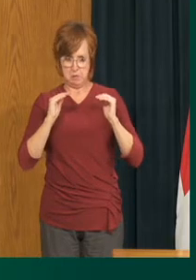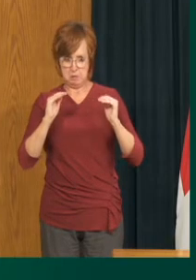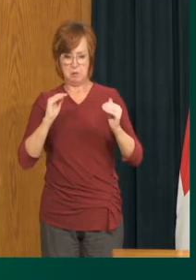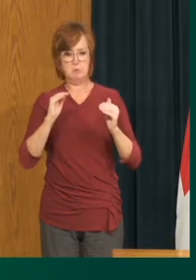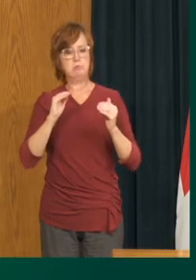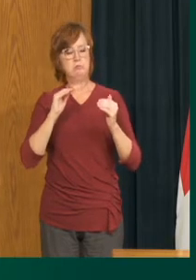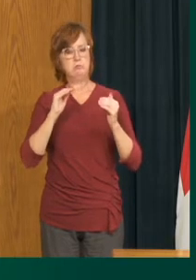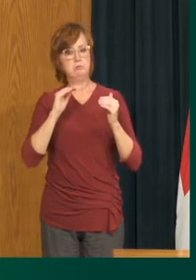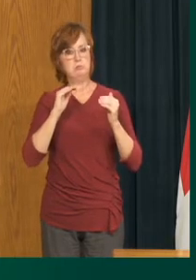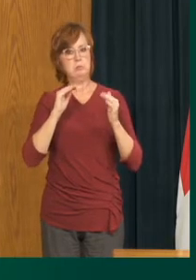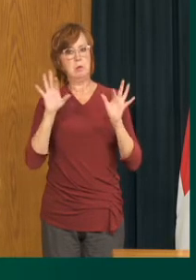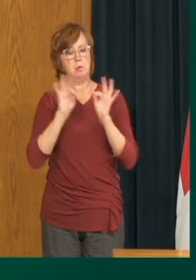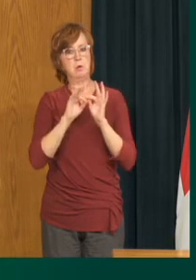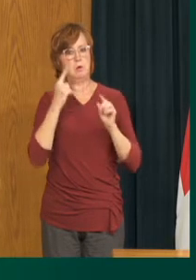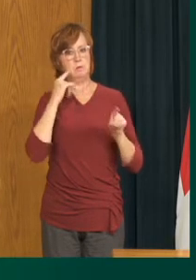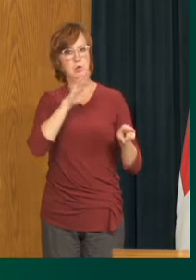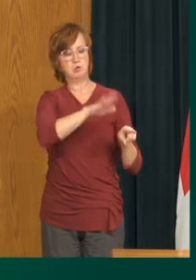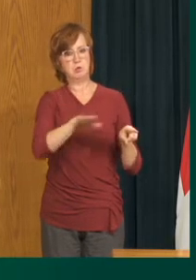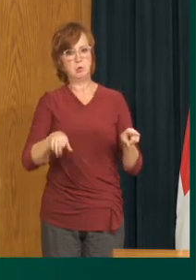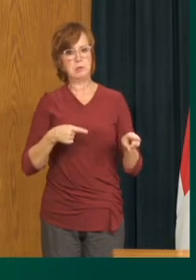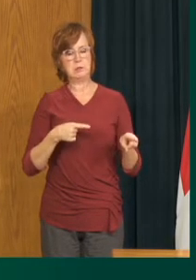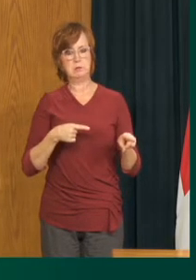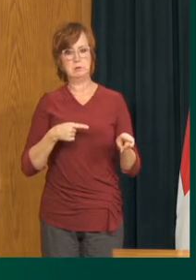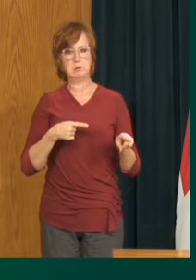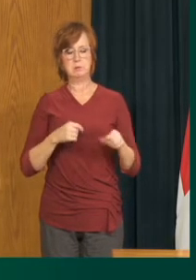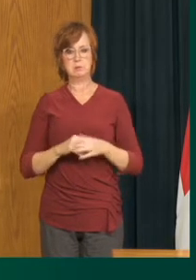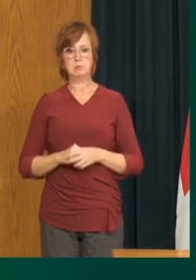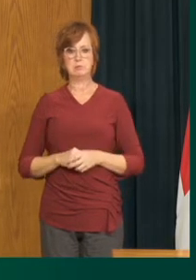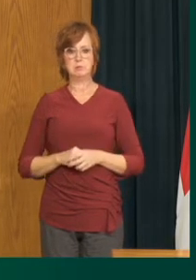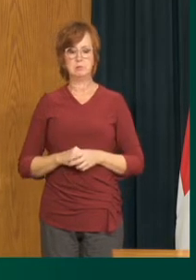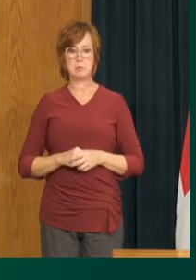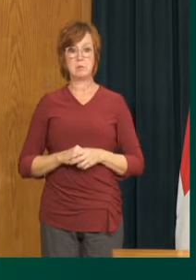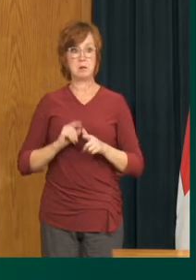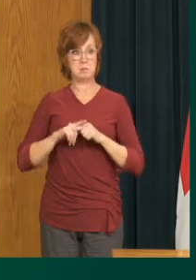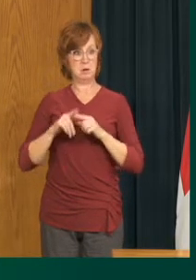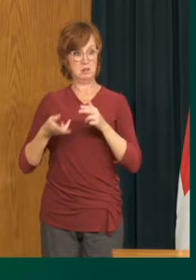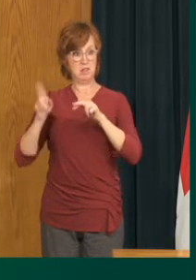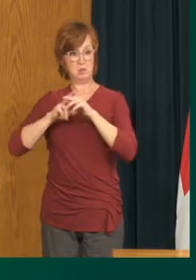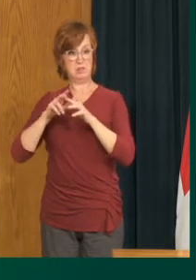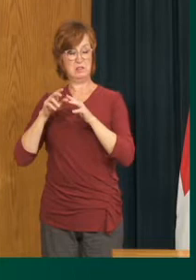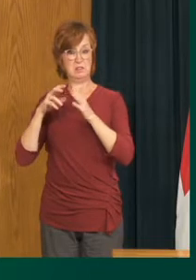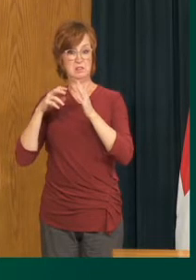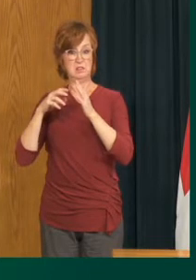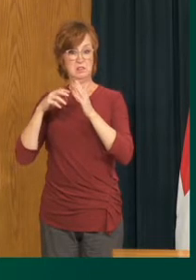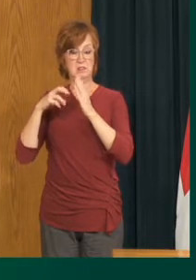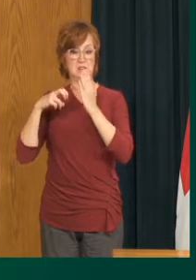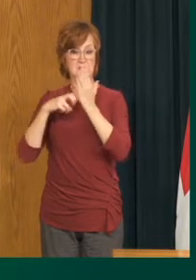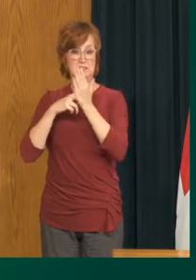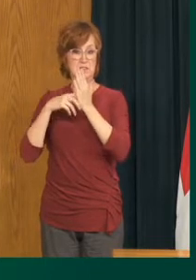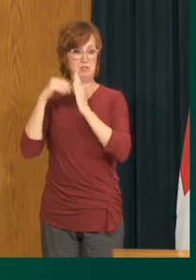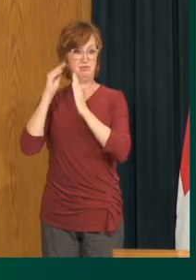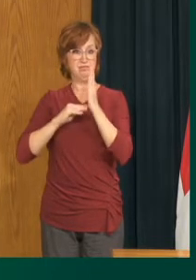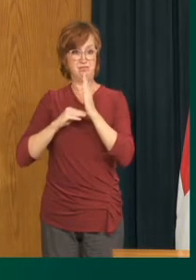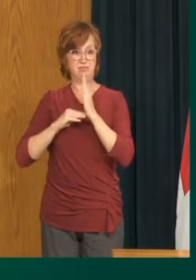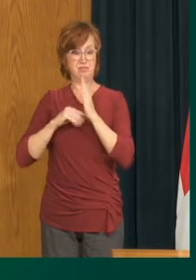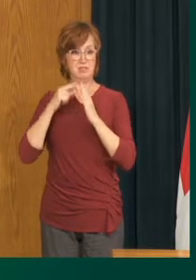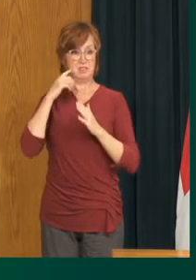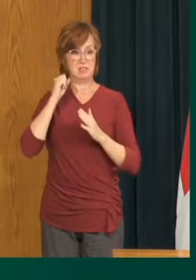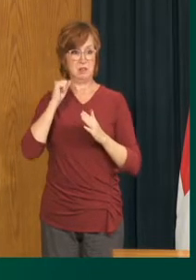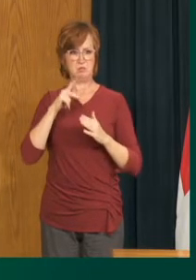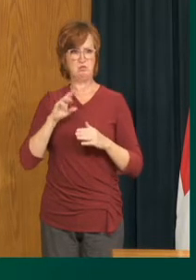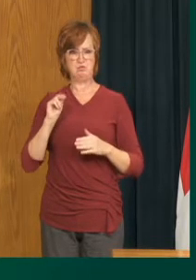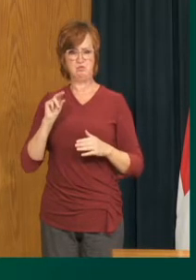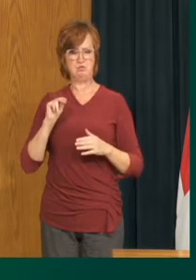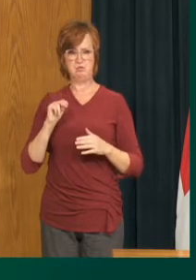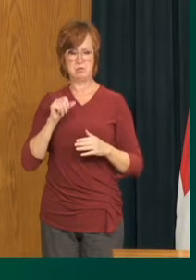our community settings. So not being discussed at the moment because there isn't a need, but we do understand that the need